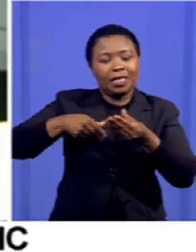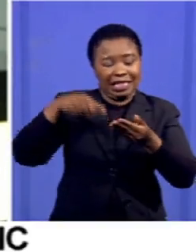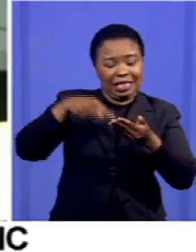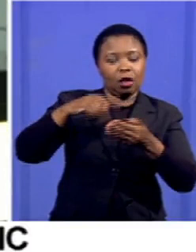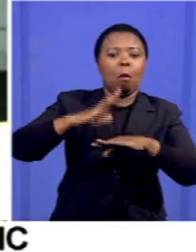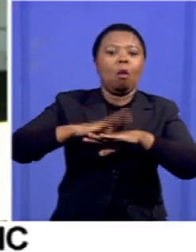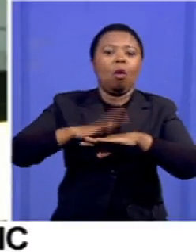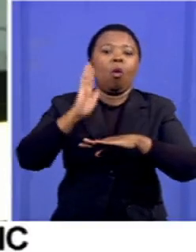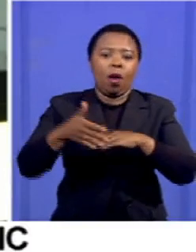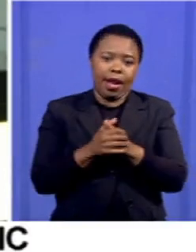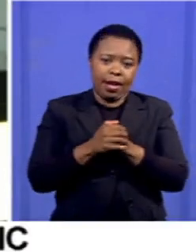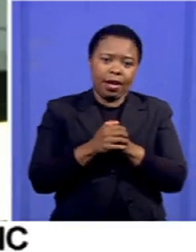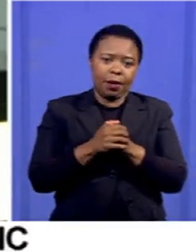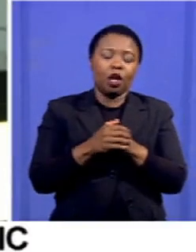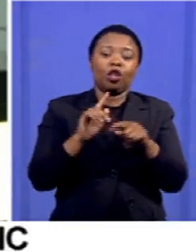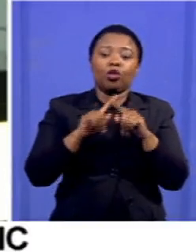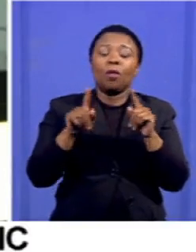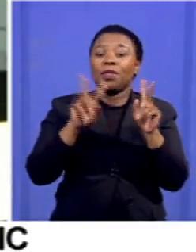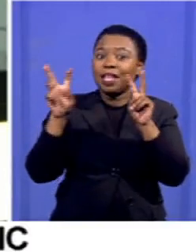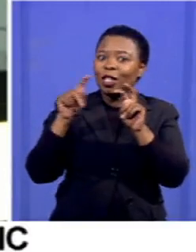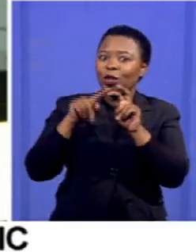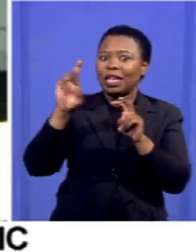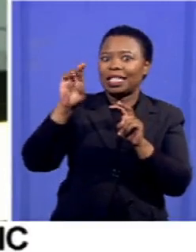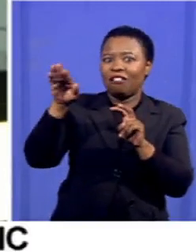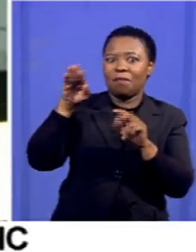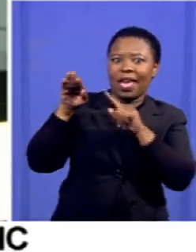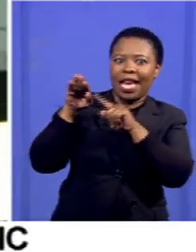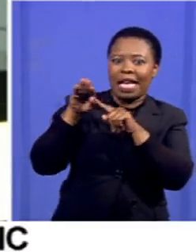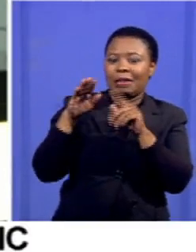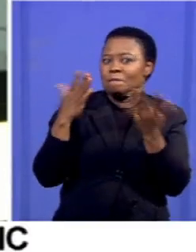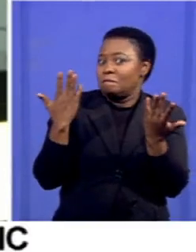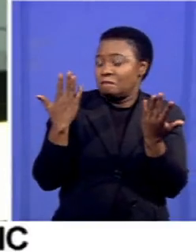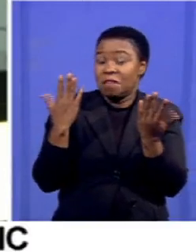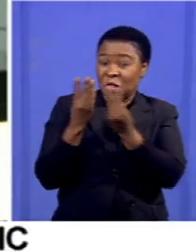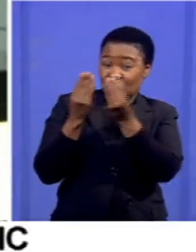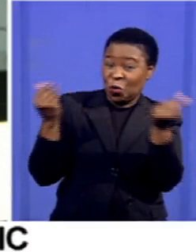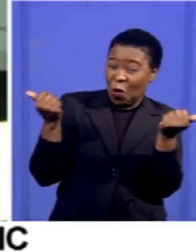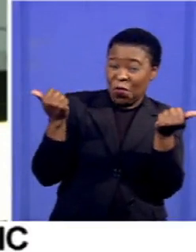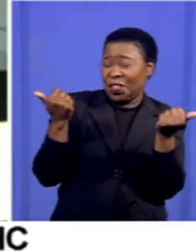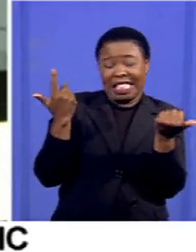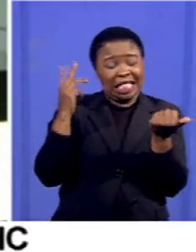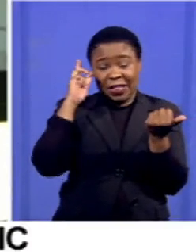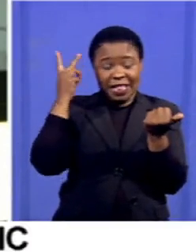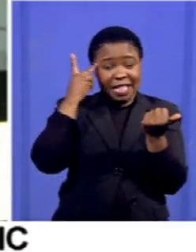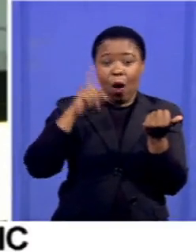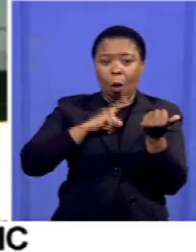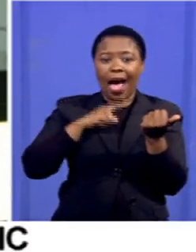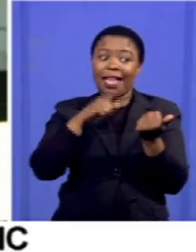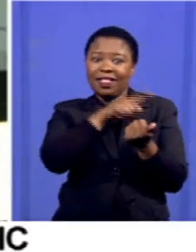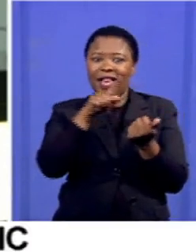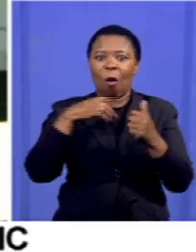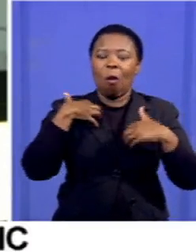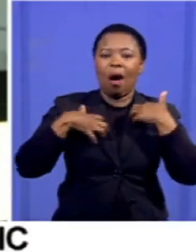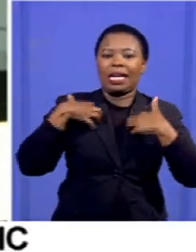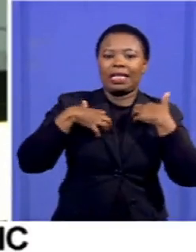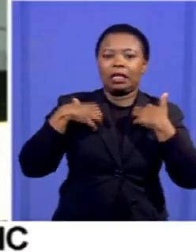Going back to the whole issue of the Reserve Bank, I doubt very much that they're ever going to be able to resolve that, simply because they're worried about the cost